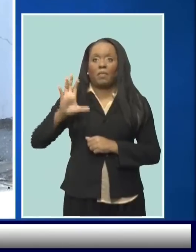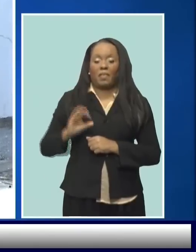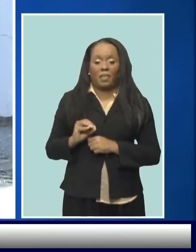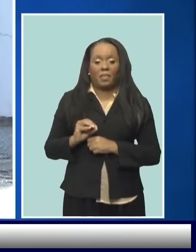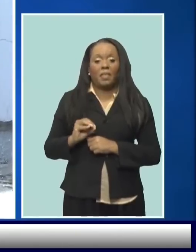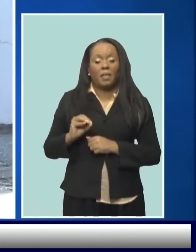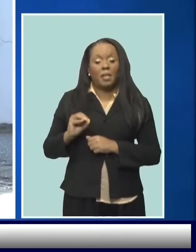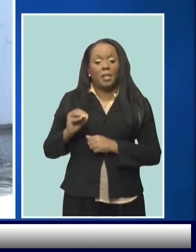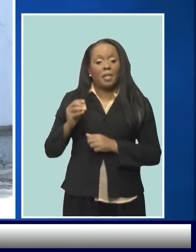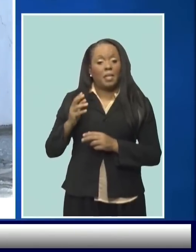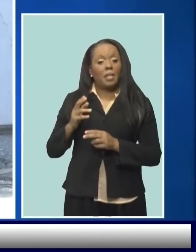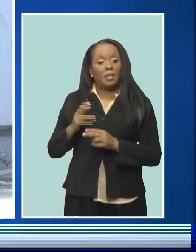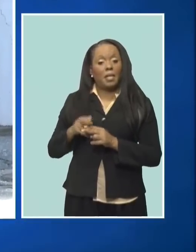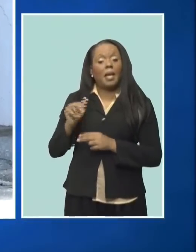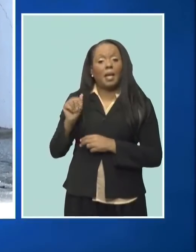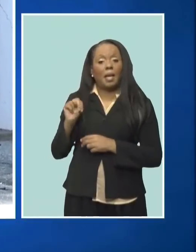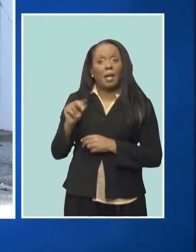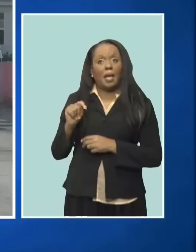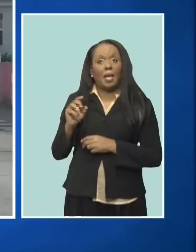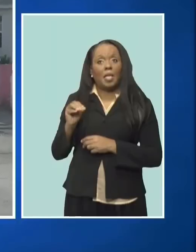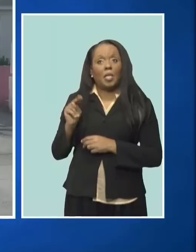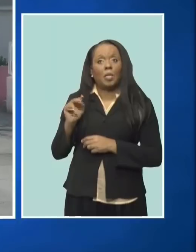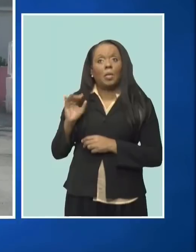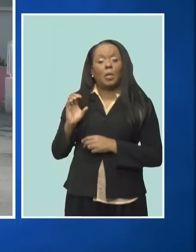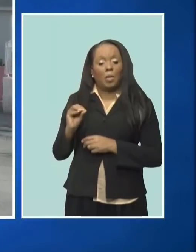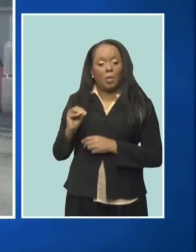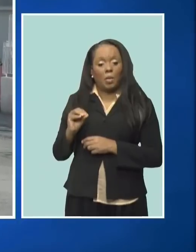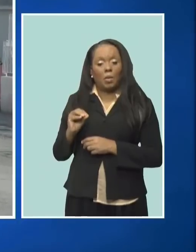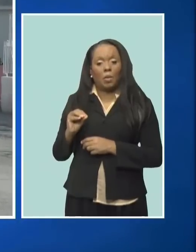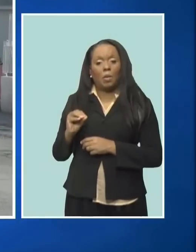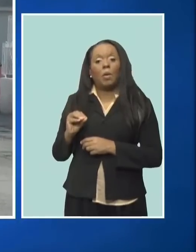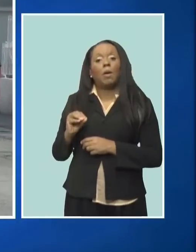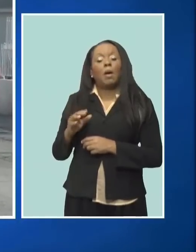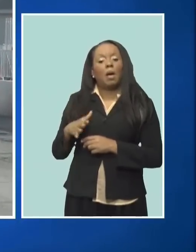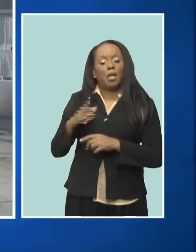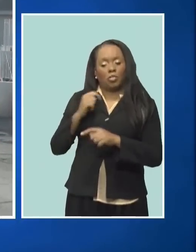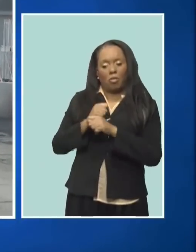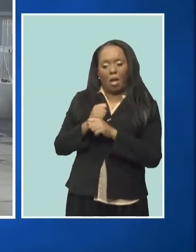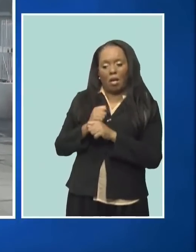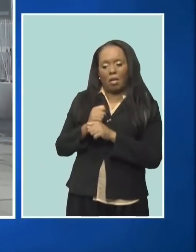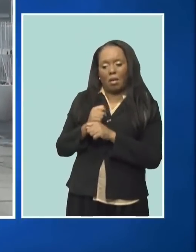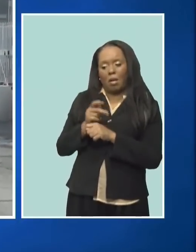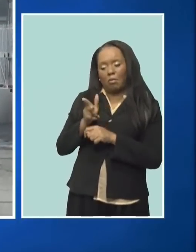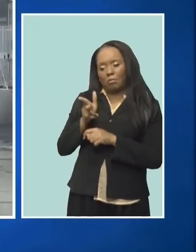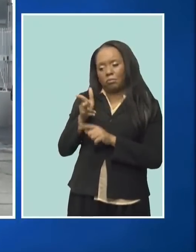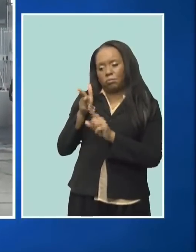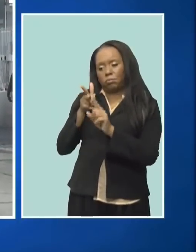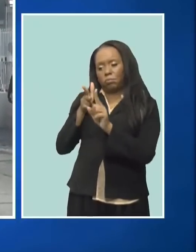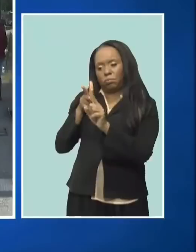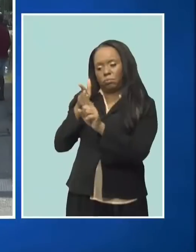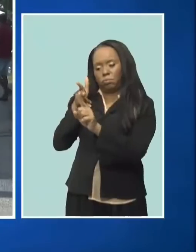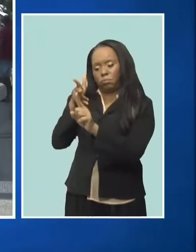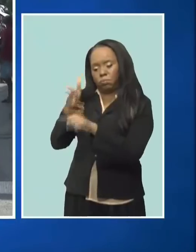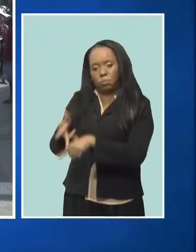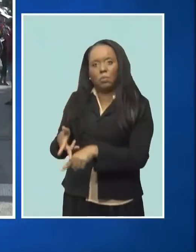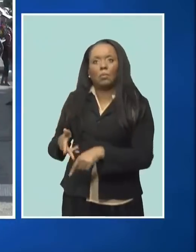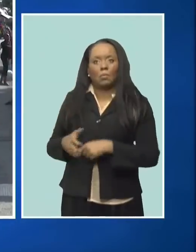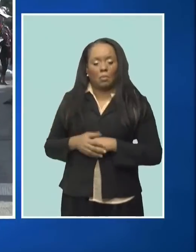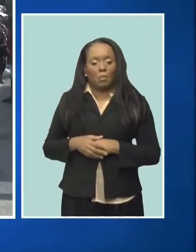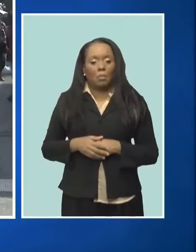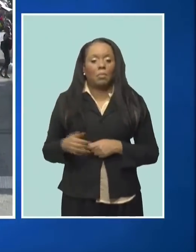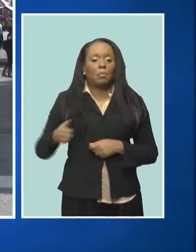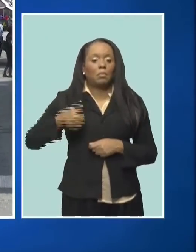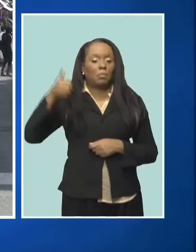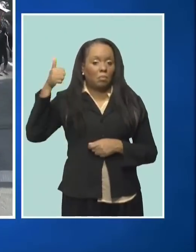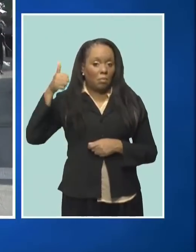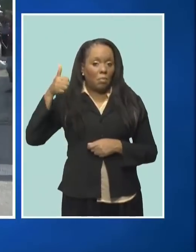Antonio Rochester was involved in a collision with a truck. Police Public Affairs and Communications Officer Inspector Rodney